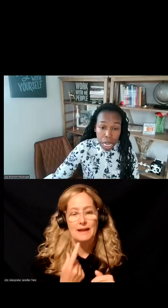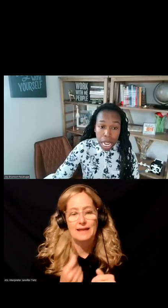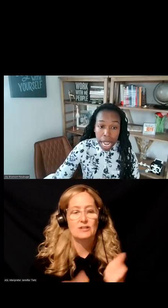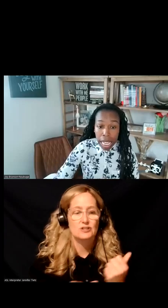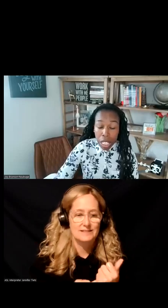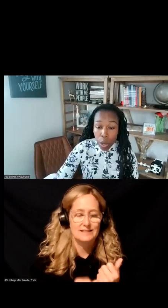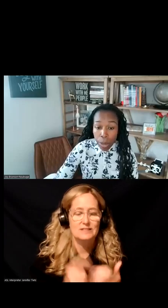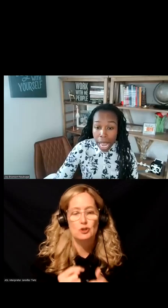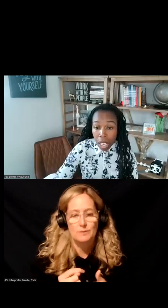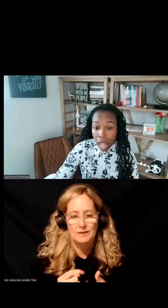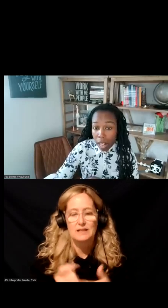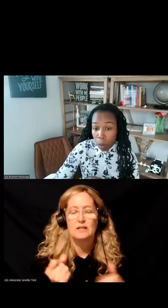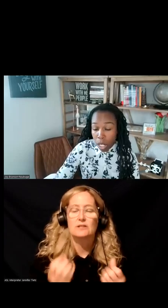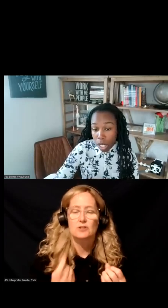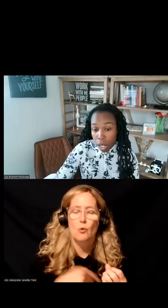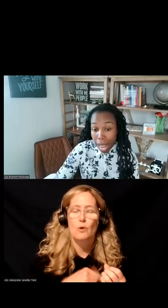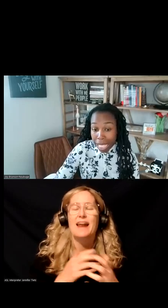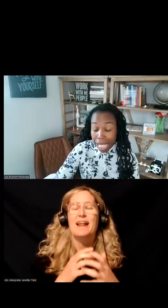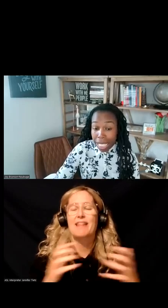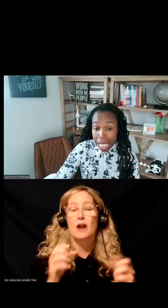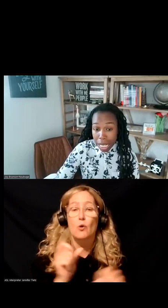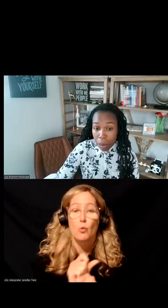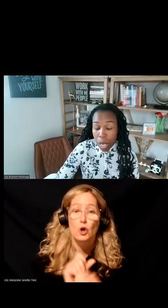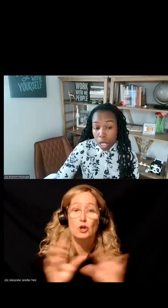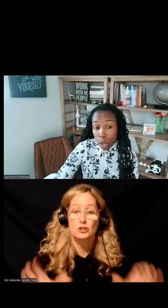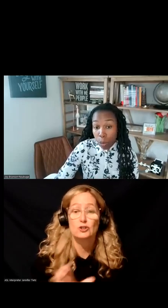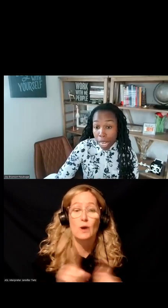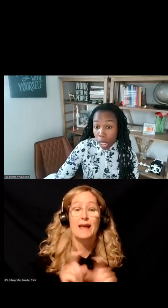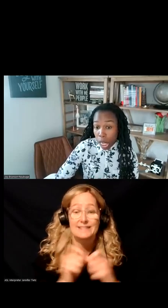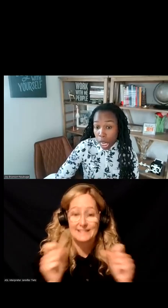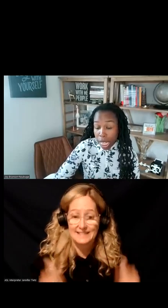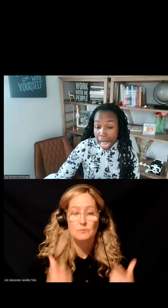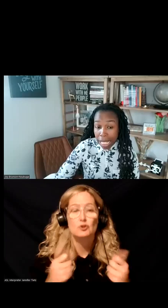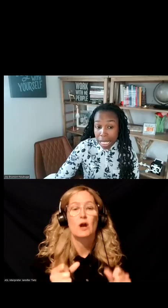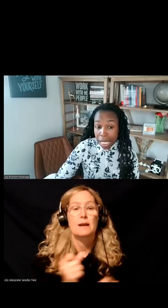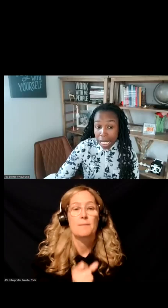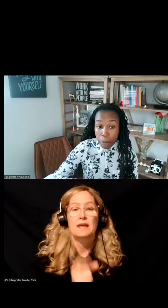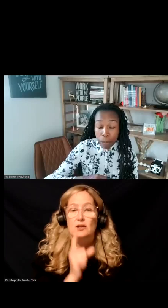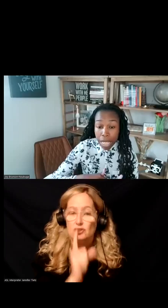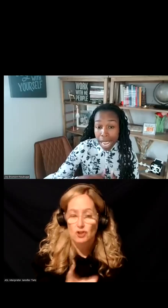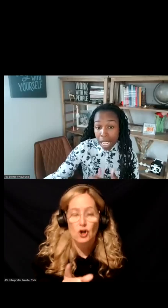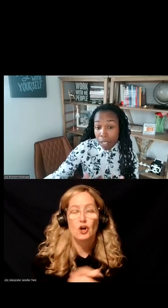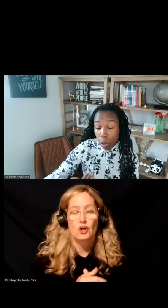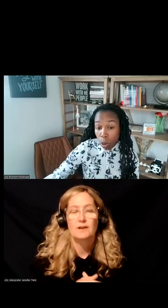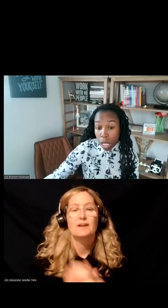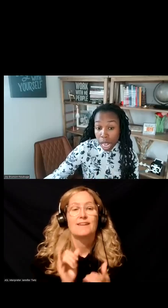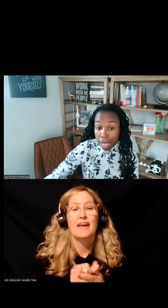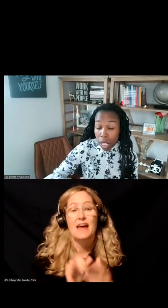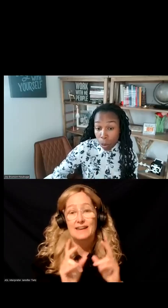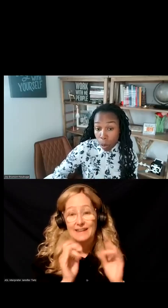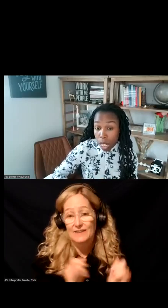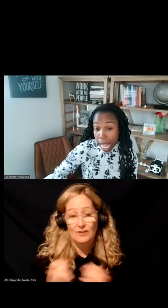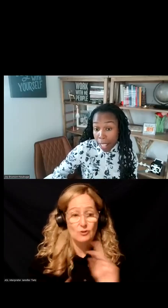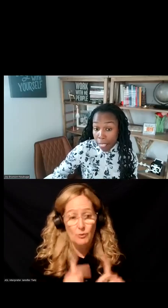assisted treatment. And so we had a lot of work to do as a system to make sure that that individuals